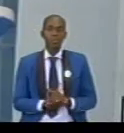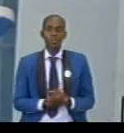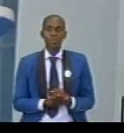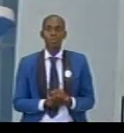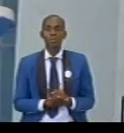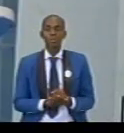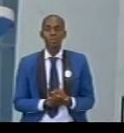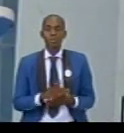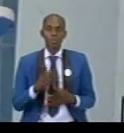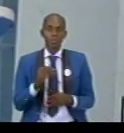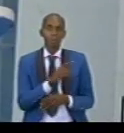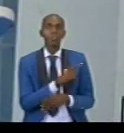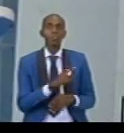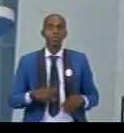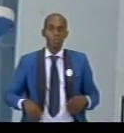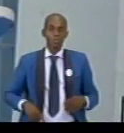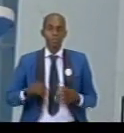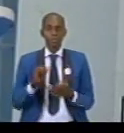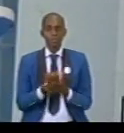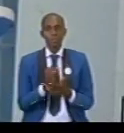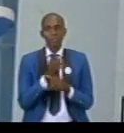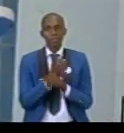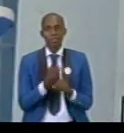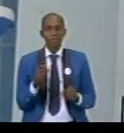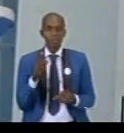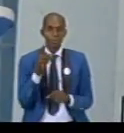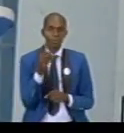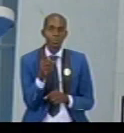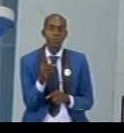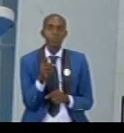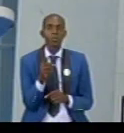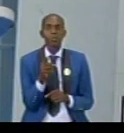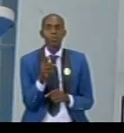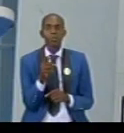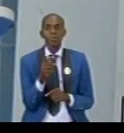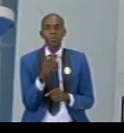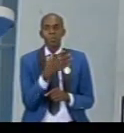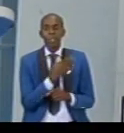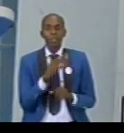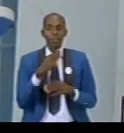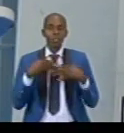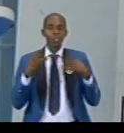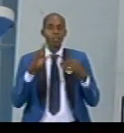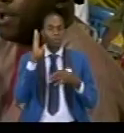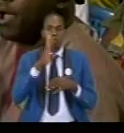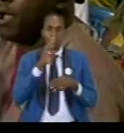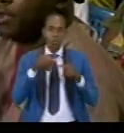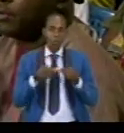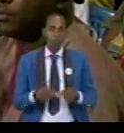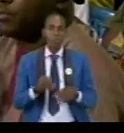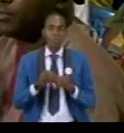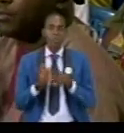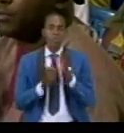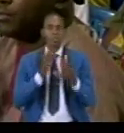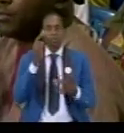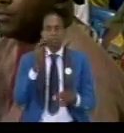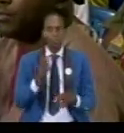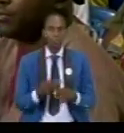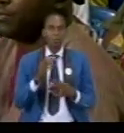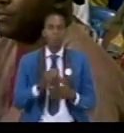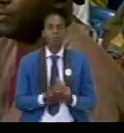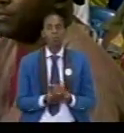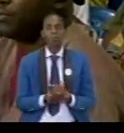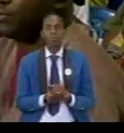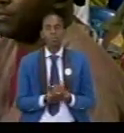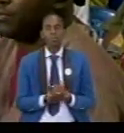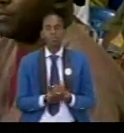you. Continue with Jesus, and your healing will be permanent in Jesus' name. I hope you are checking out